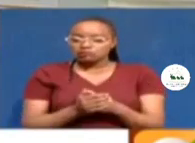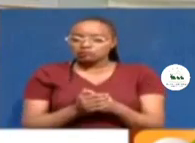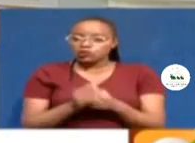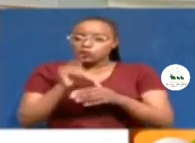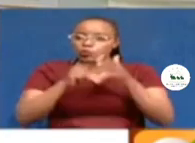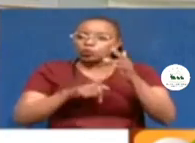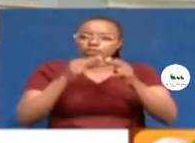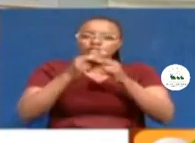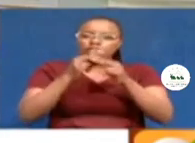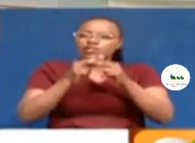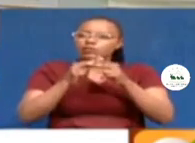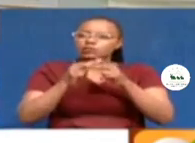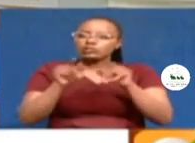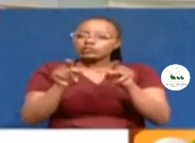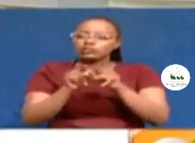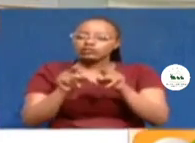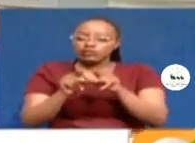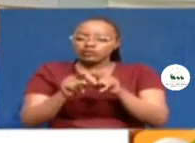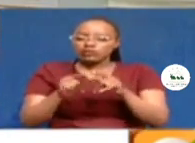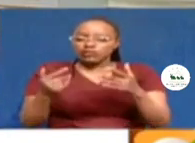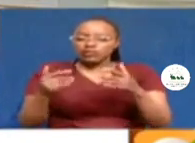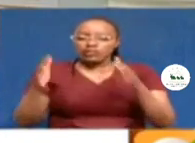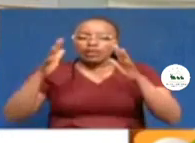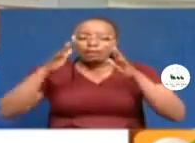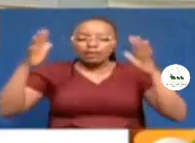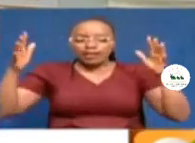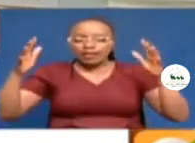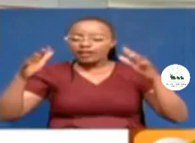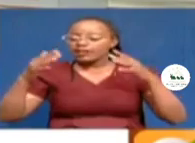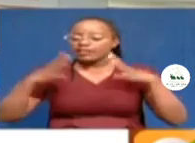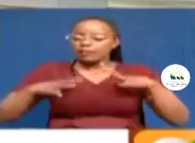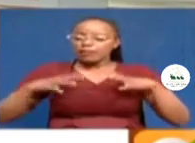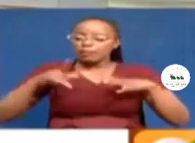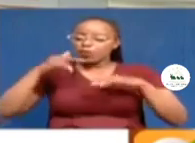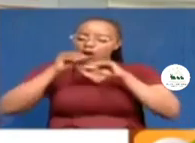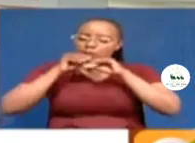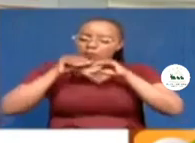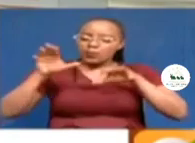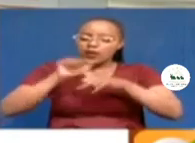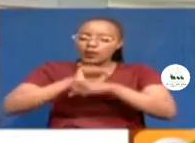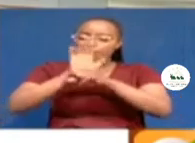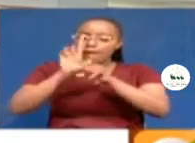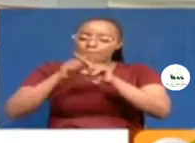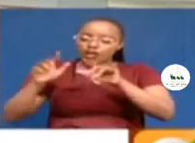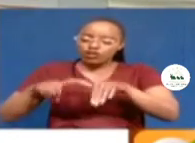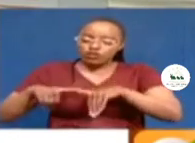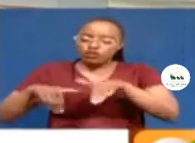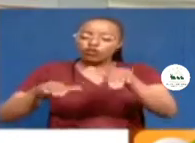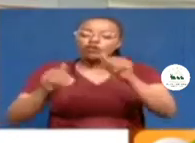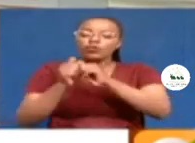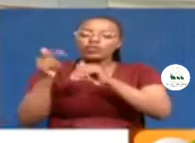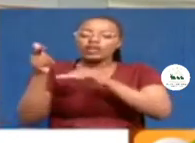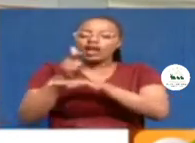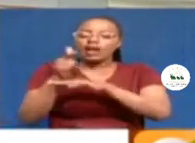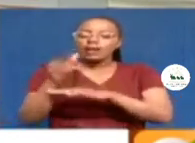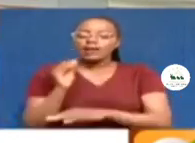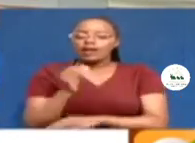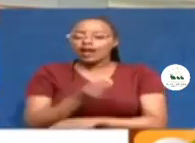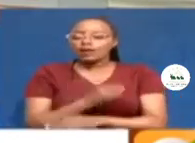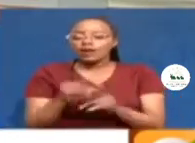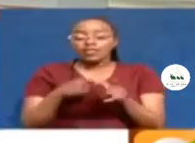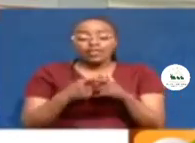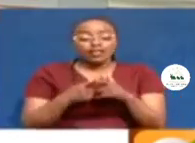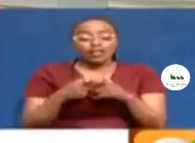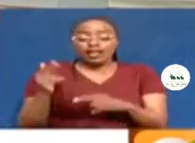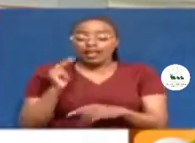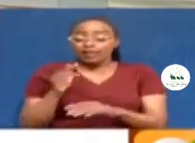what we are calling the grand super spreaders, but we are following them with our cameras. They know